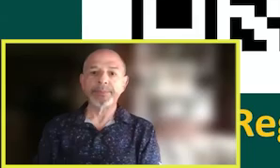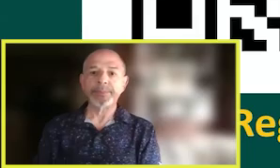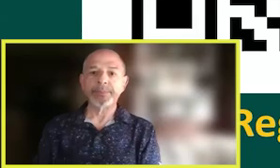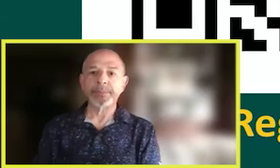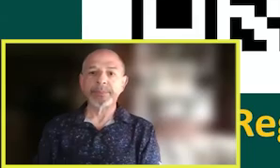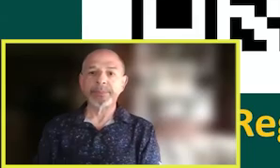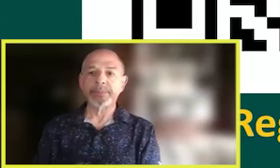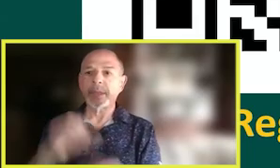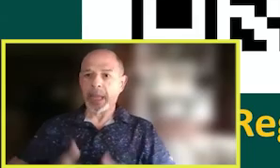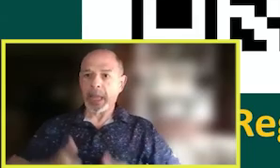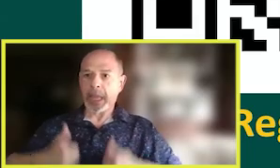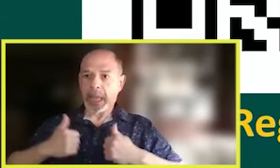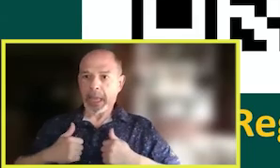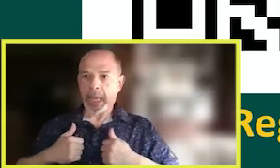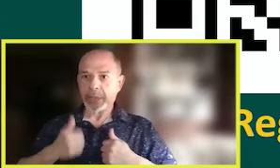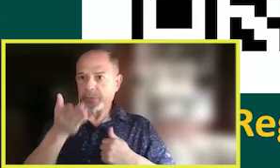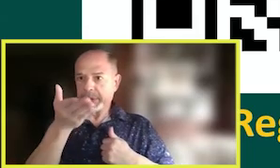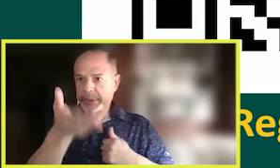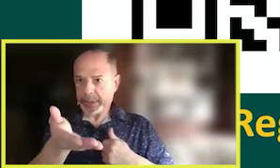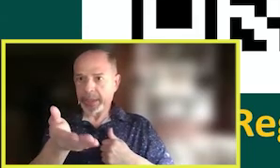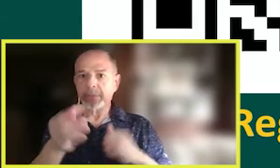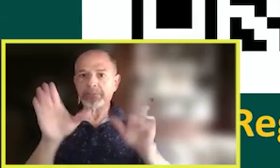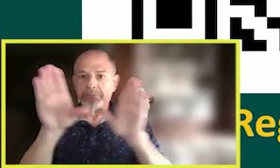the Arctic Be there too. Playhouse